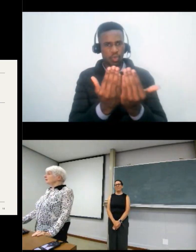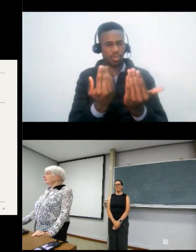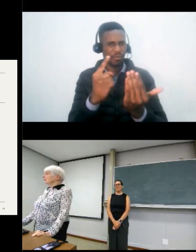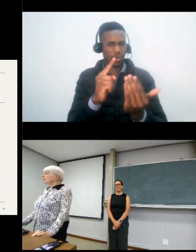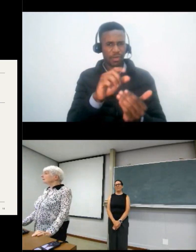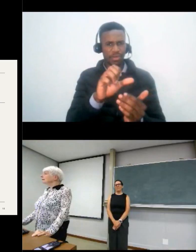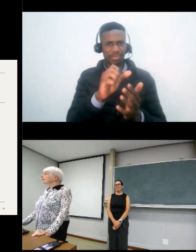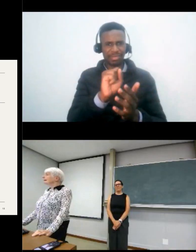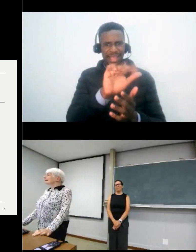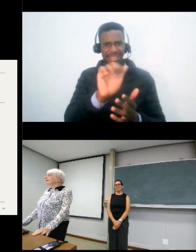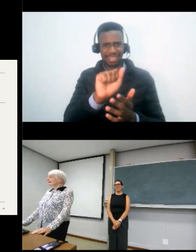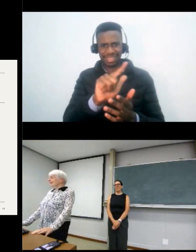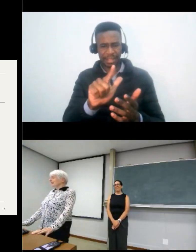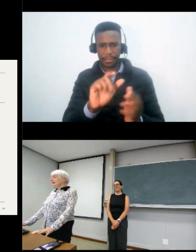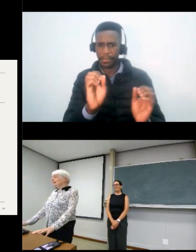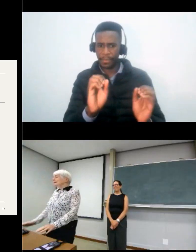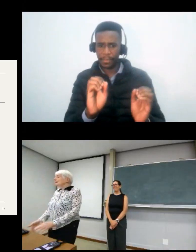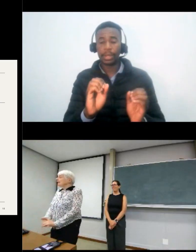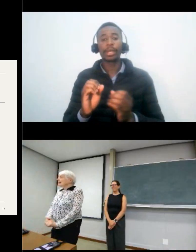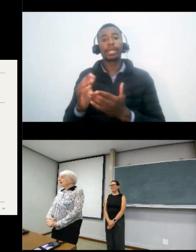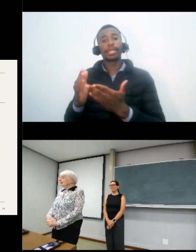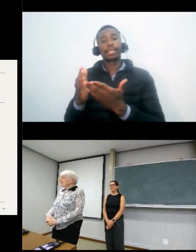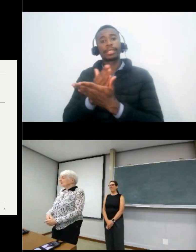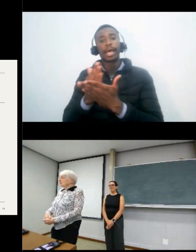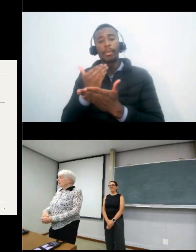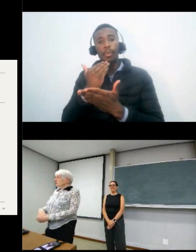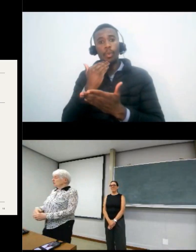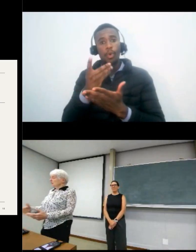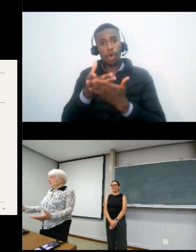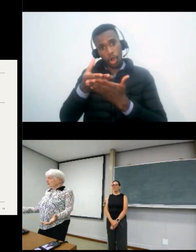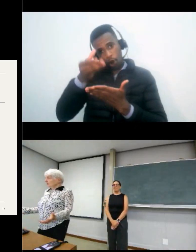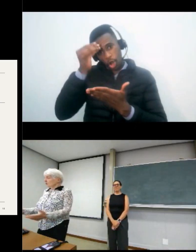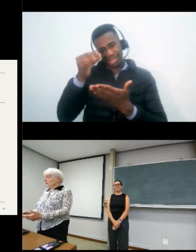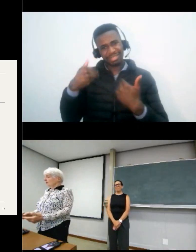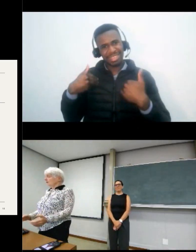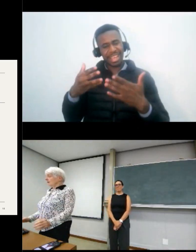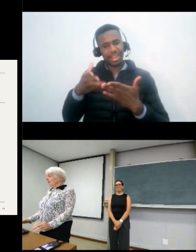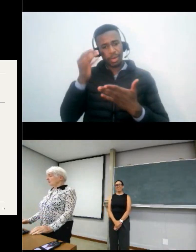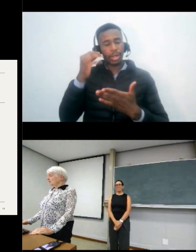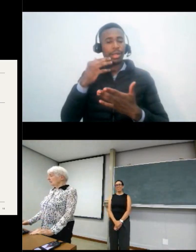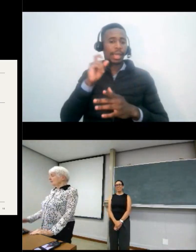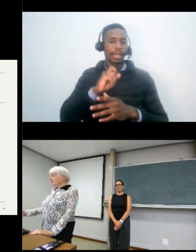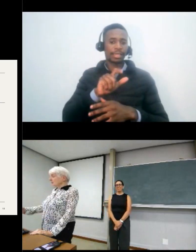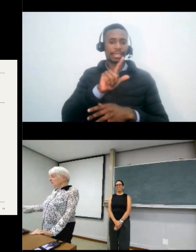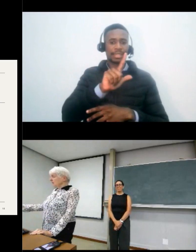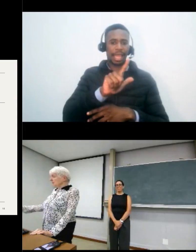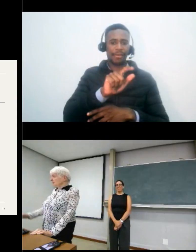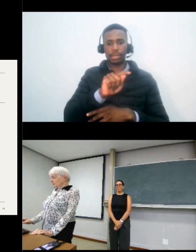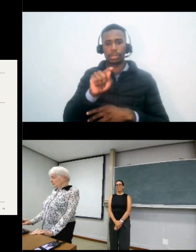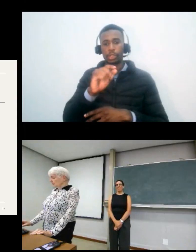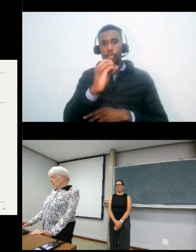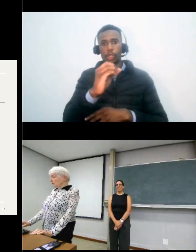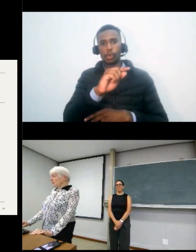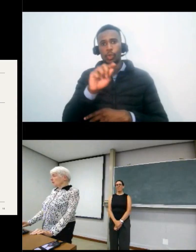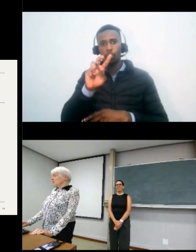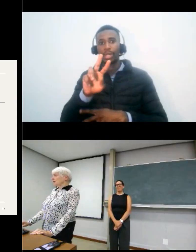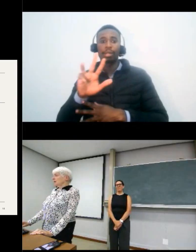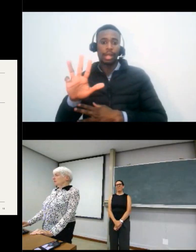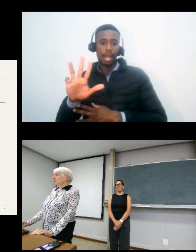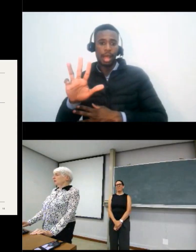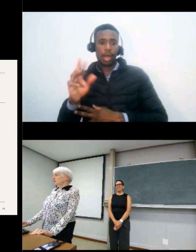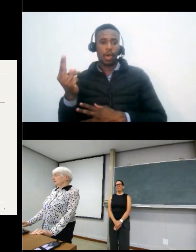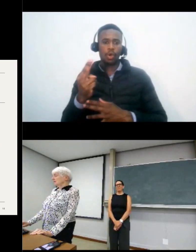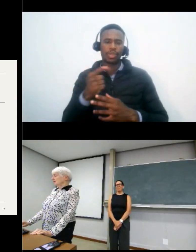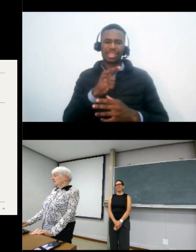to 29. Okay. Length of exposure, also a big range, and 17 different schools